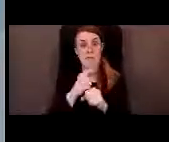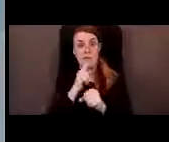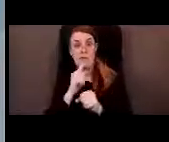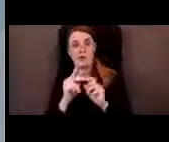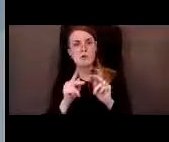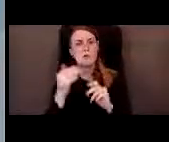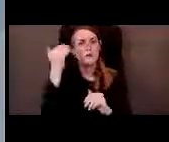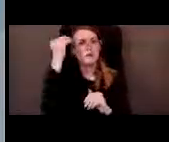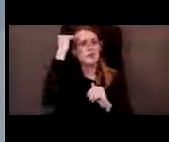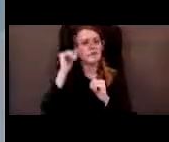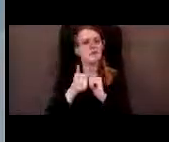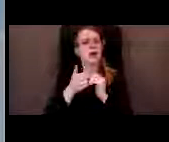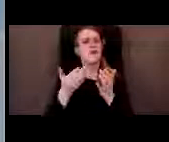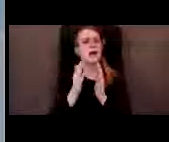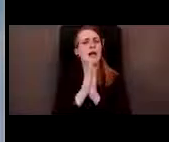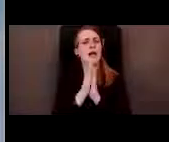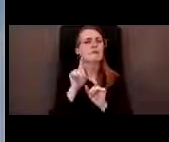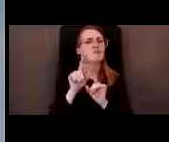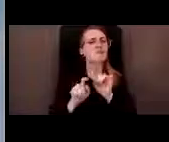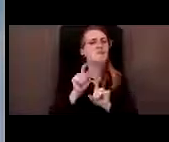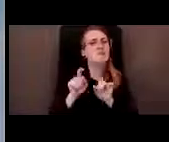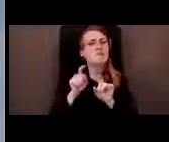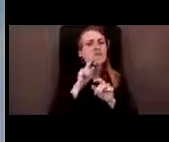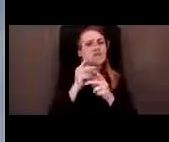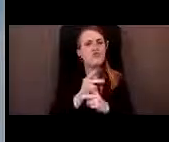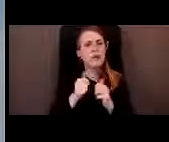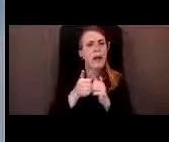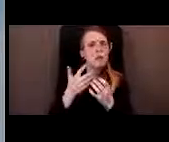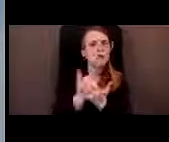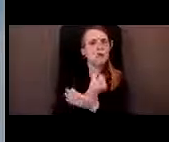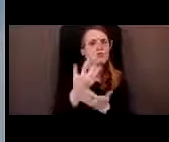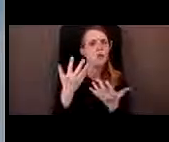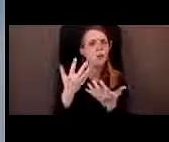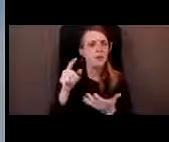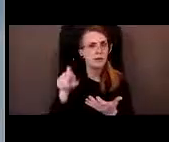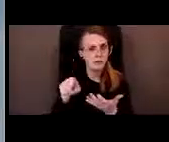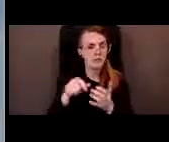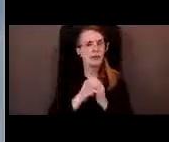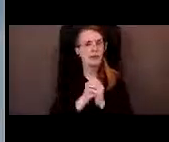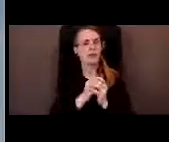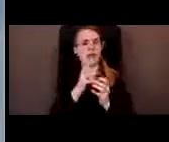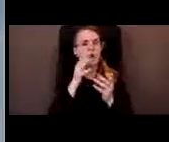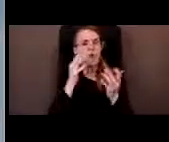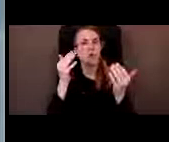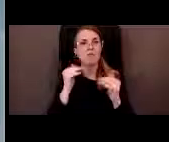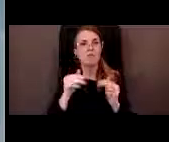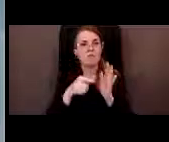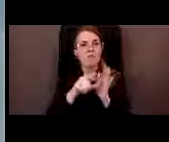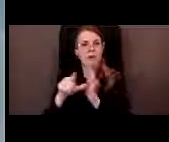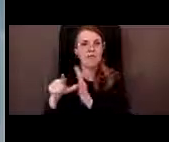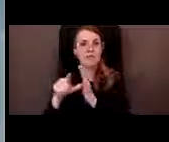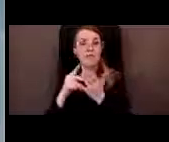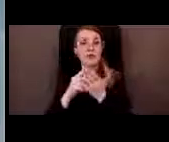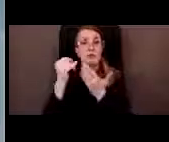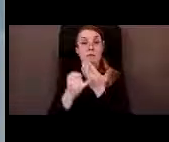how to ask questions, find what they're looking for. Then I will take a few moments to review the project schedule and explain